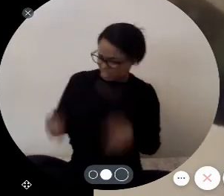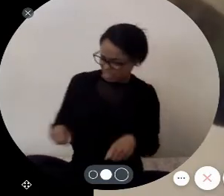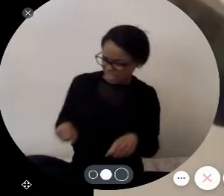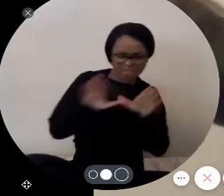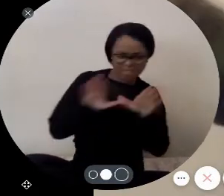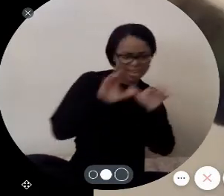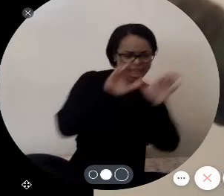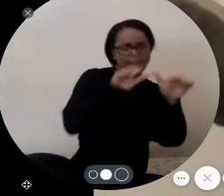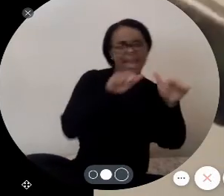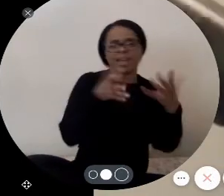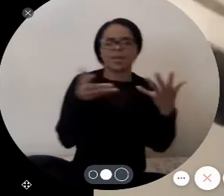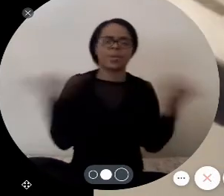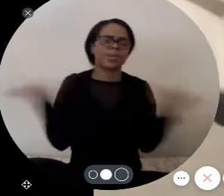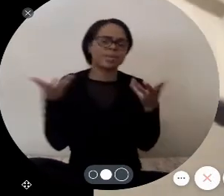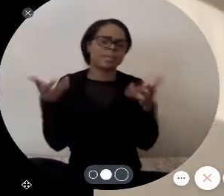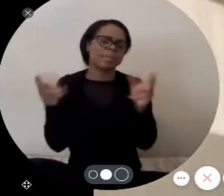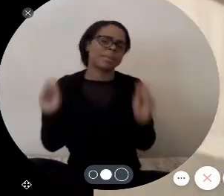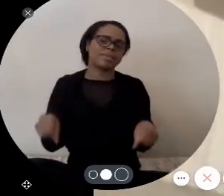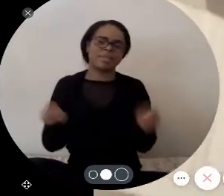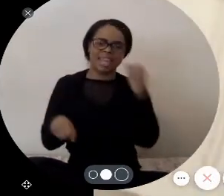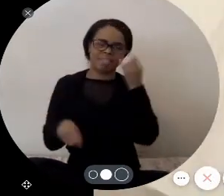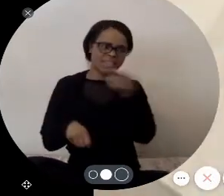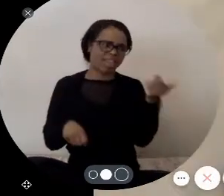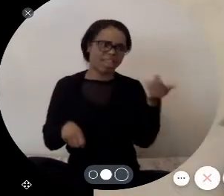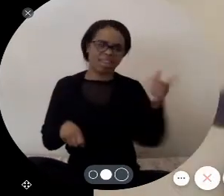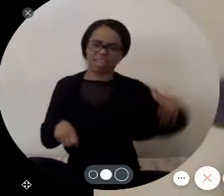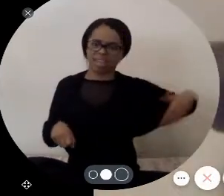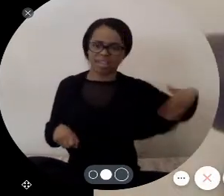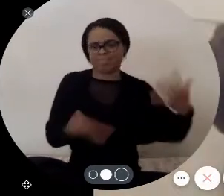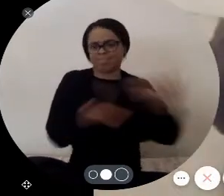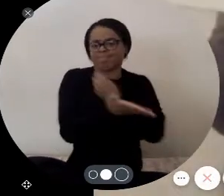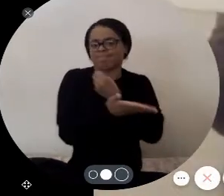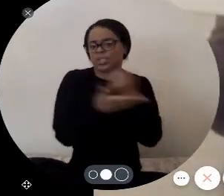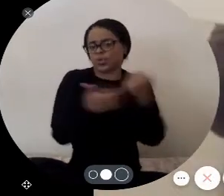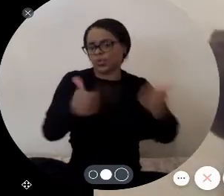wasn't possible if they didn't even try?